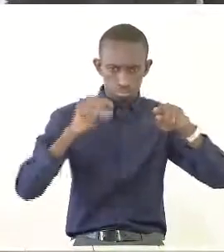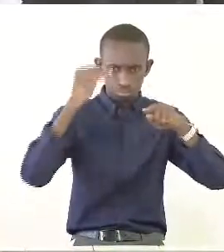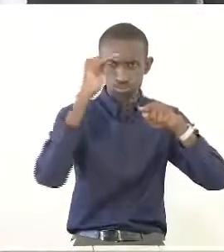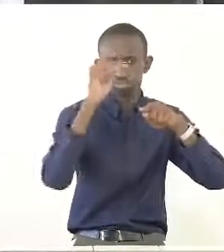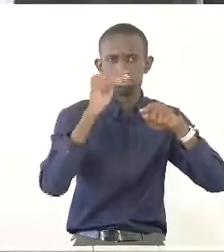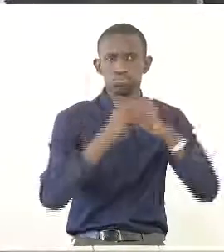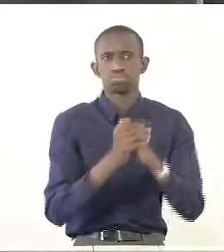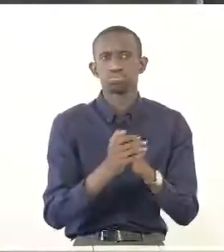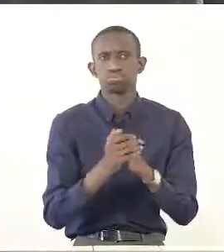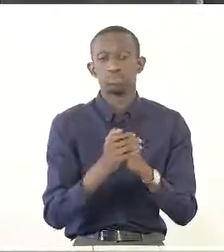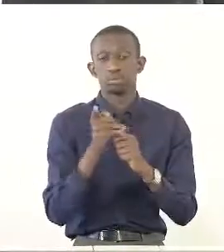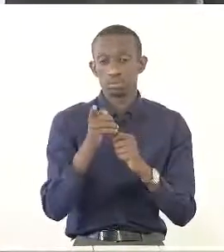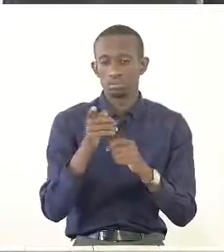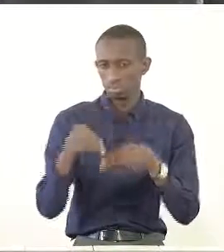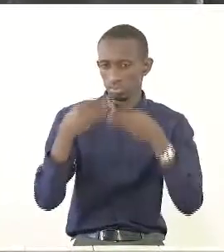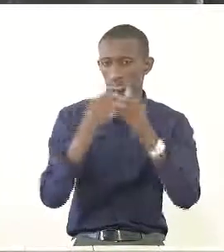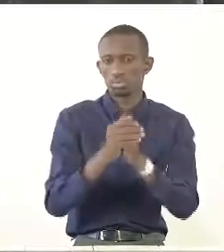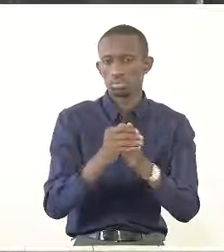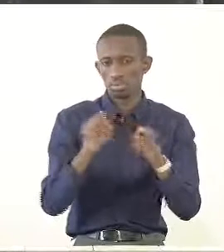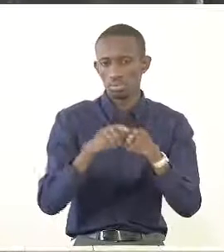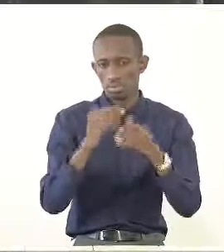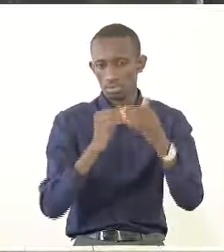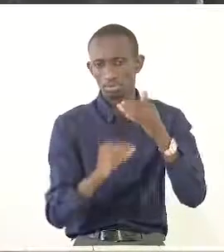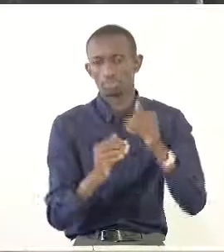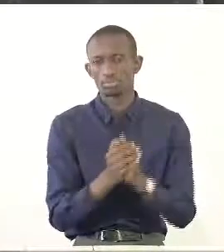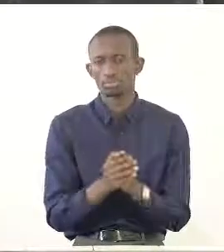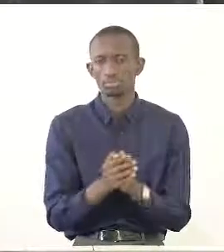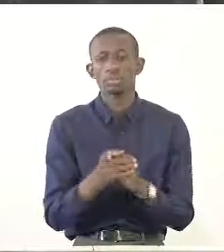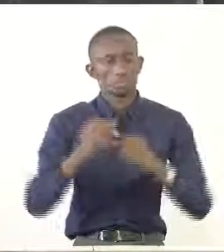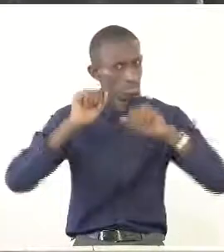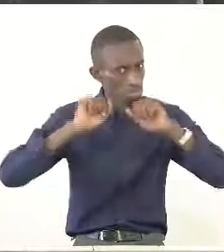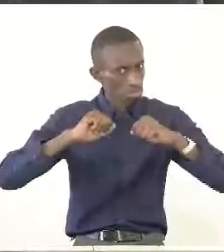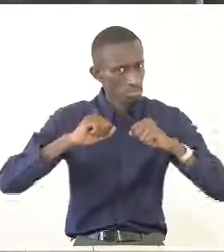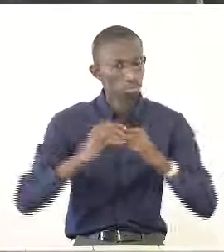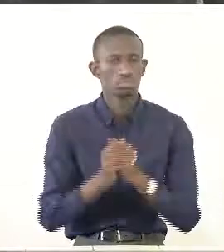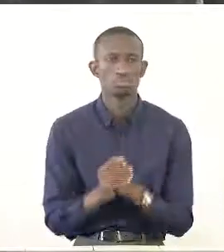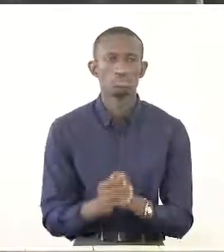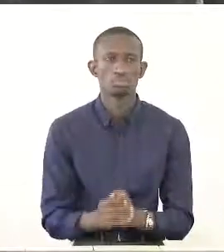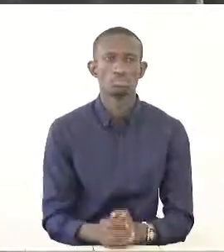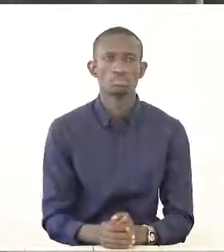denominator. Means that I can write this integral as